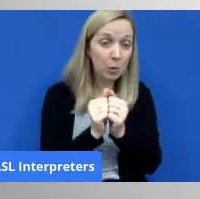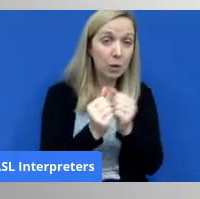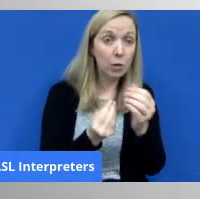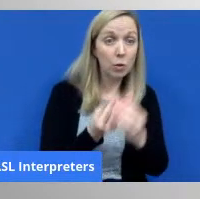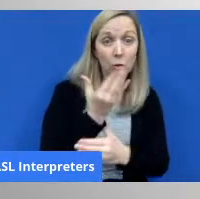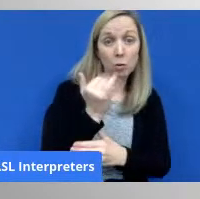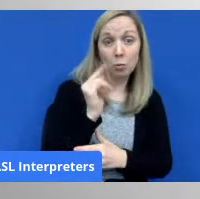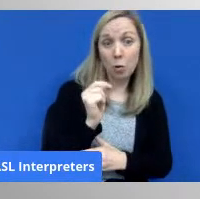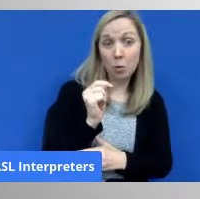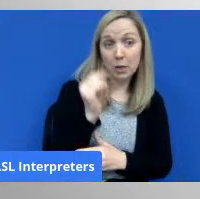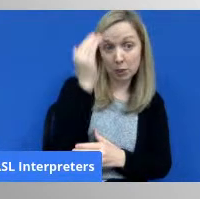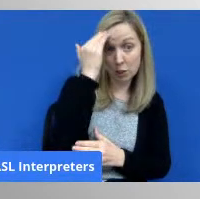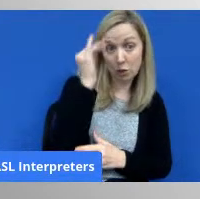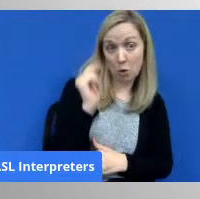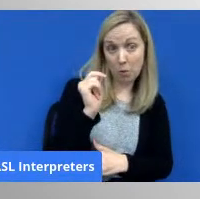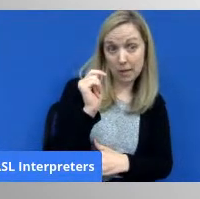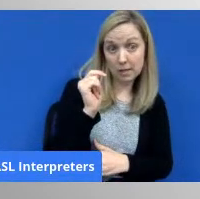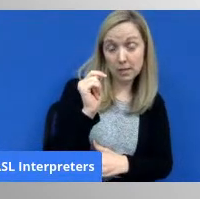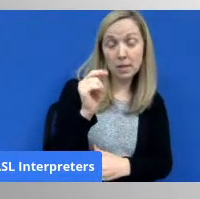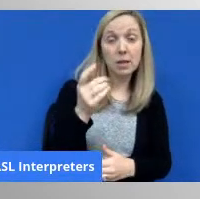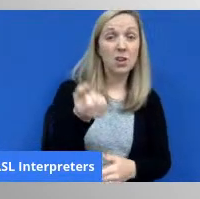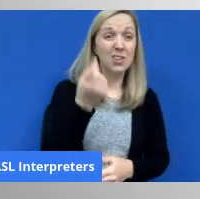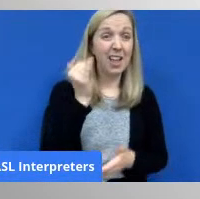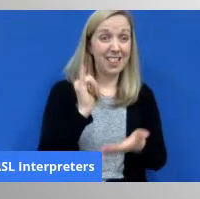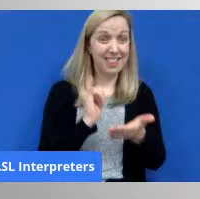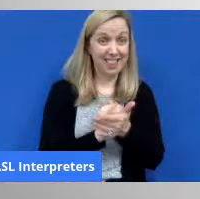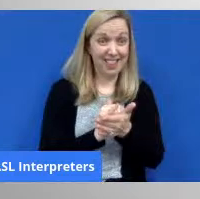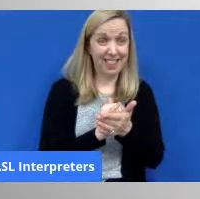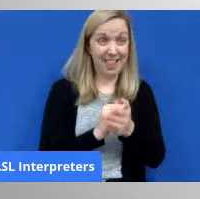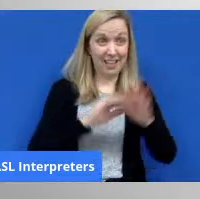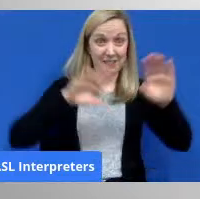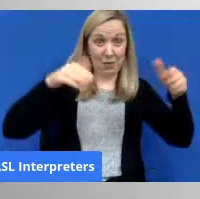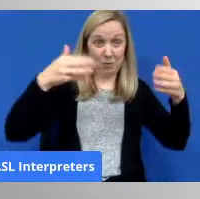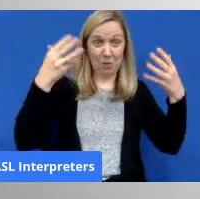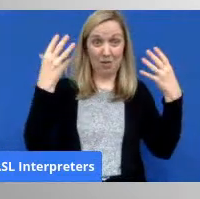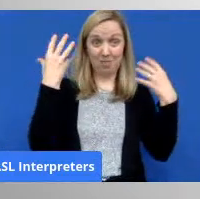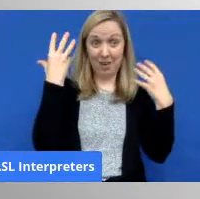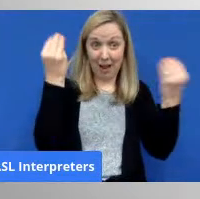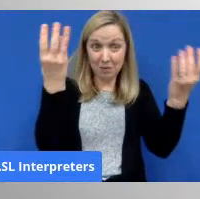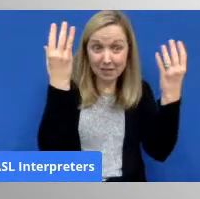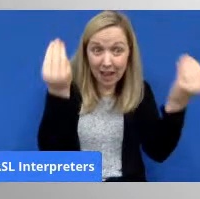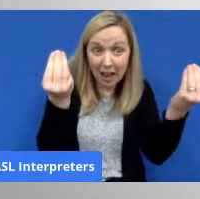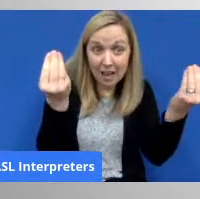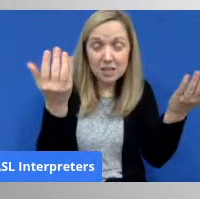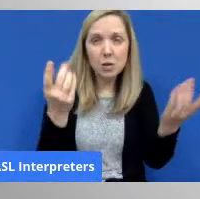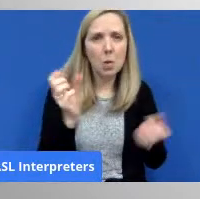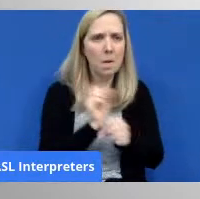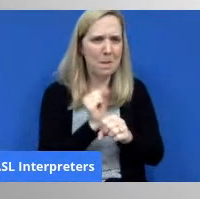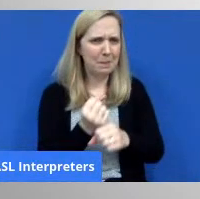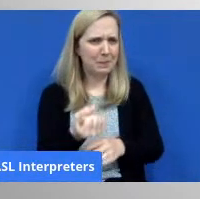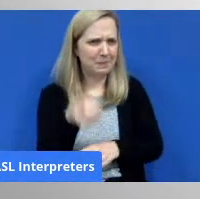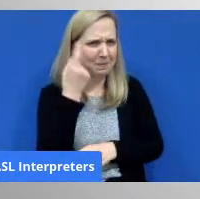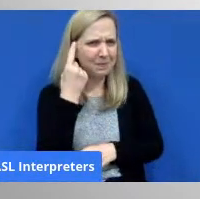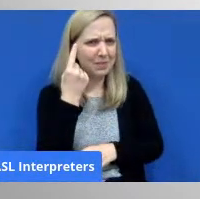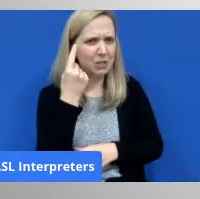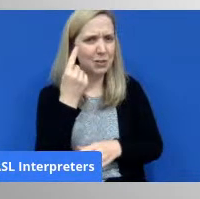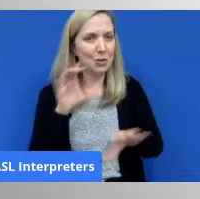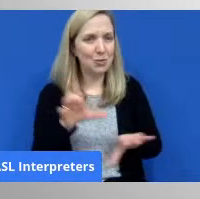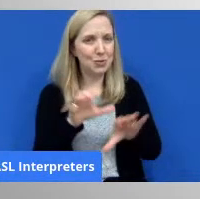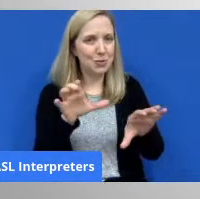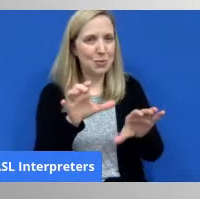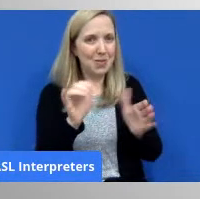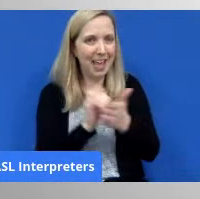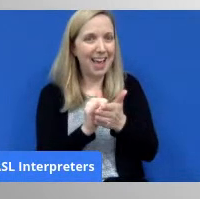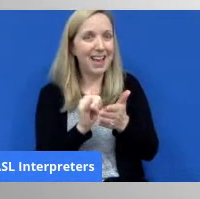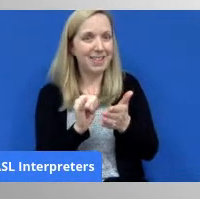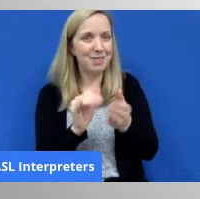around garden space and outdoor space, it makes a lot of sense to be able to do that in a safer manner.